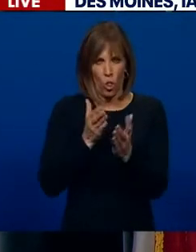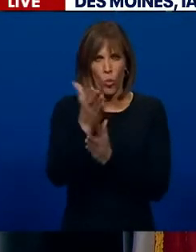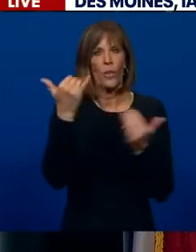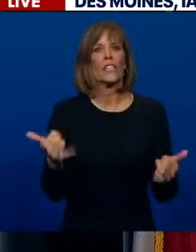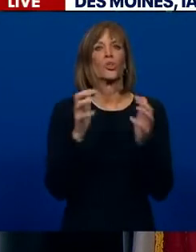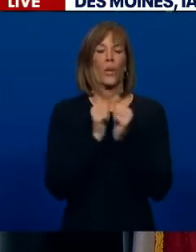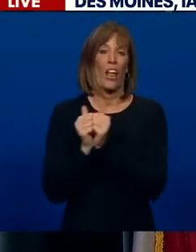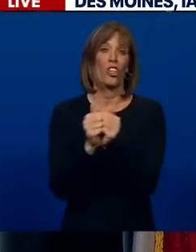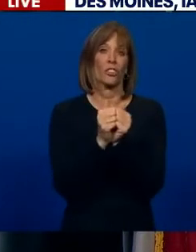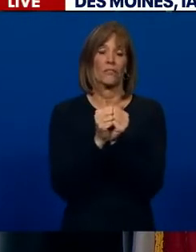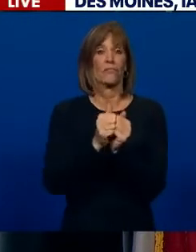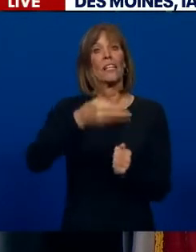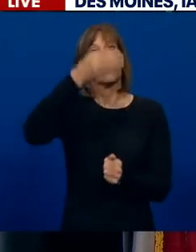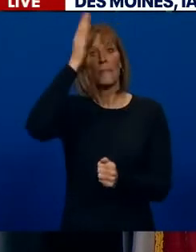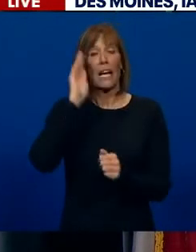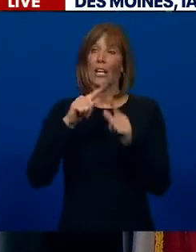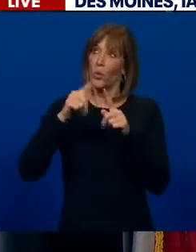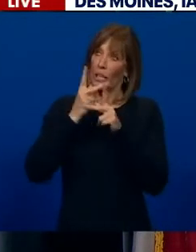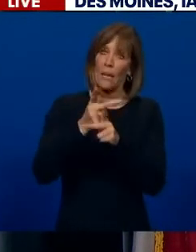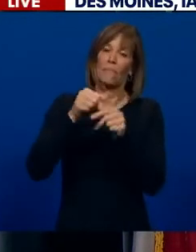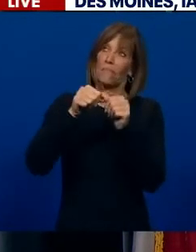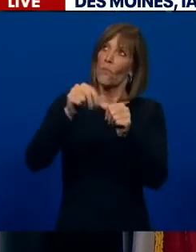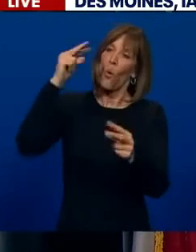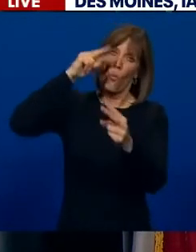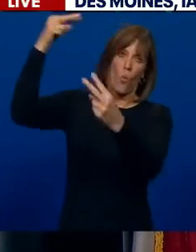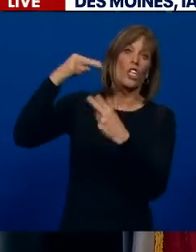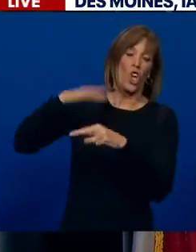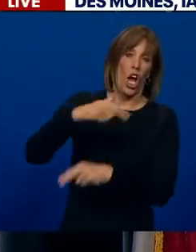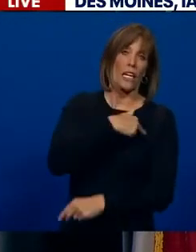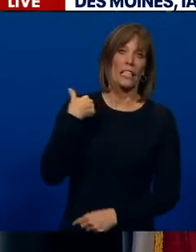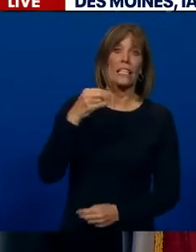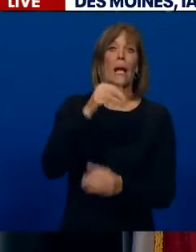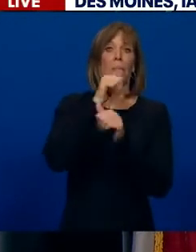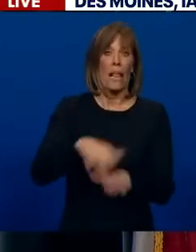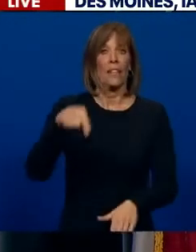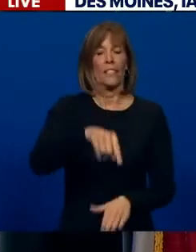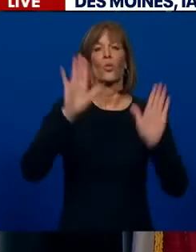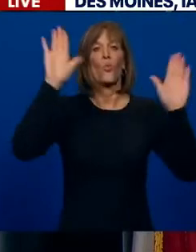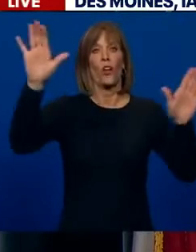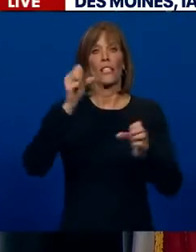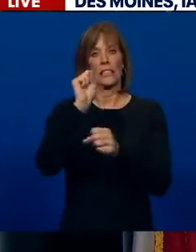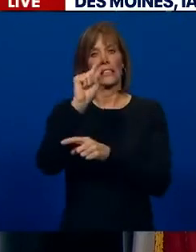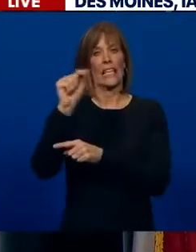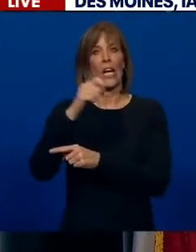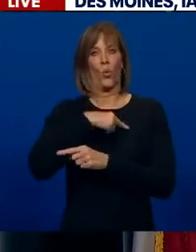together. May God continue to watch over all of us and bless this great state we call home. Thank you.